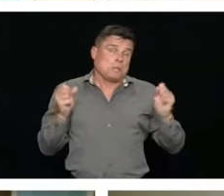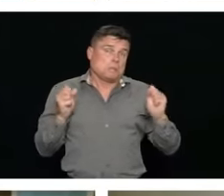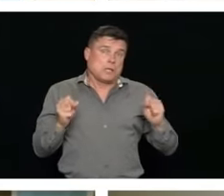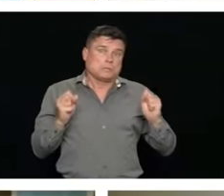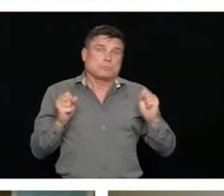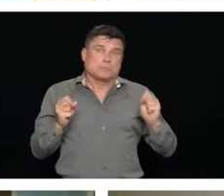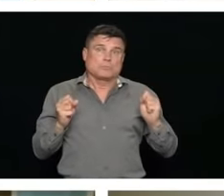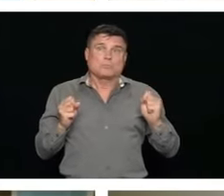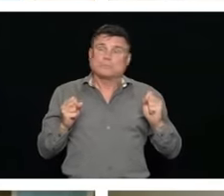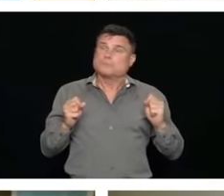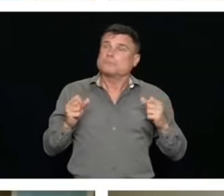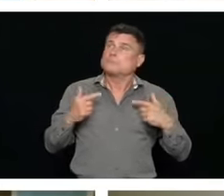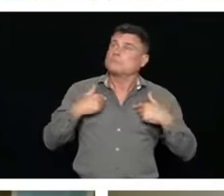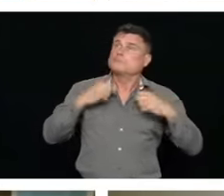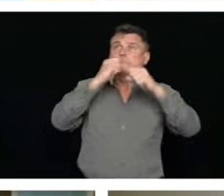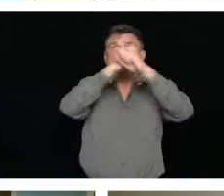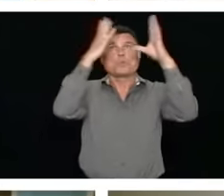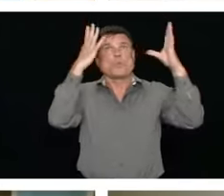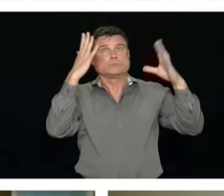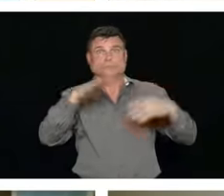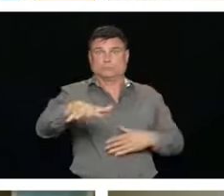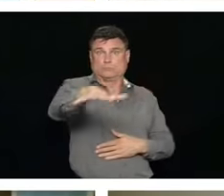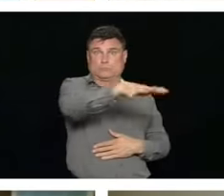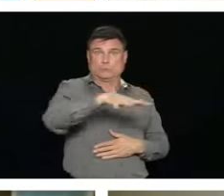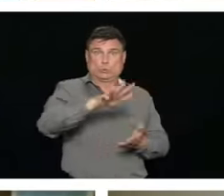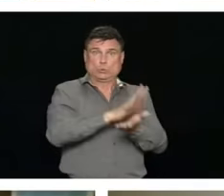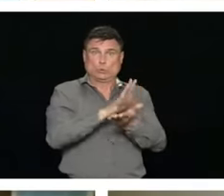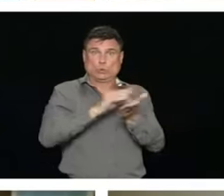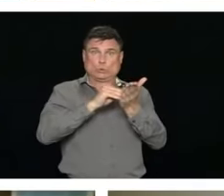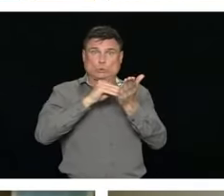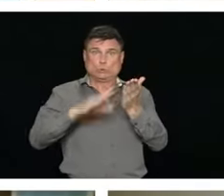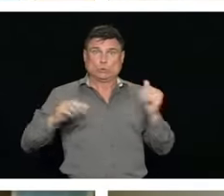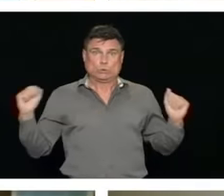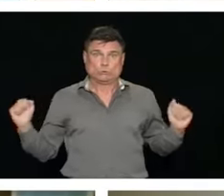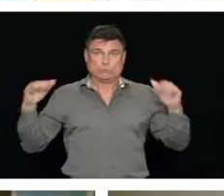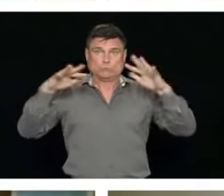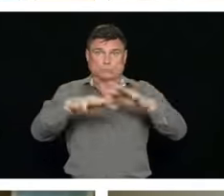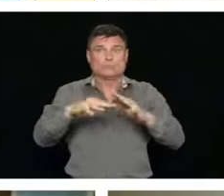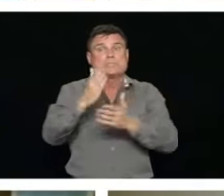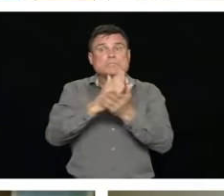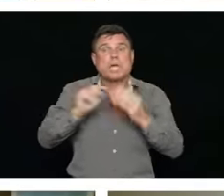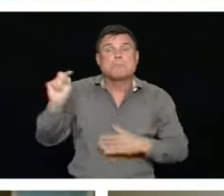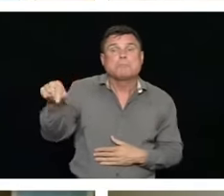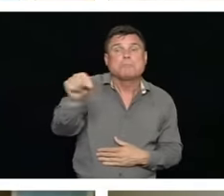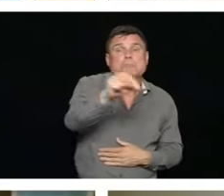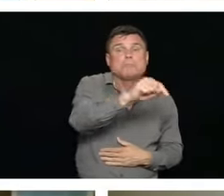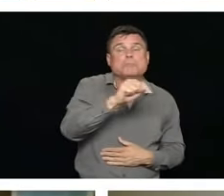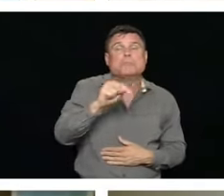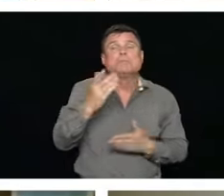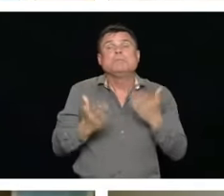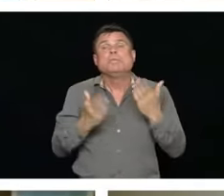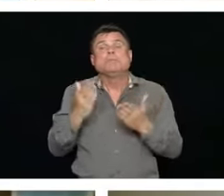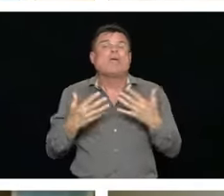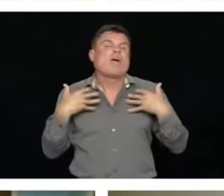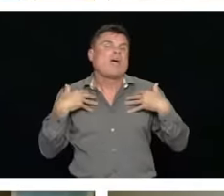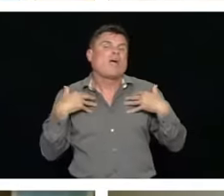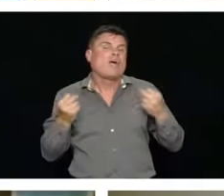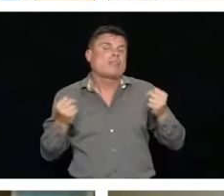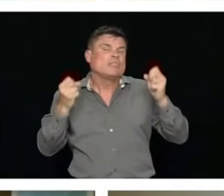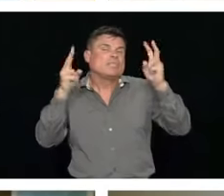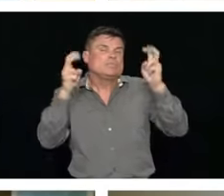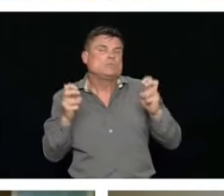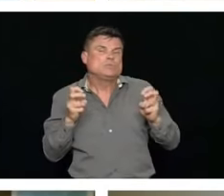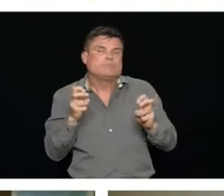immune compromise or health condition, they need to talk with their family doctor or nurse practitioner to really